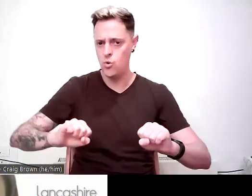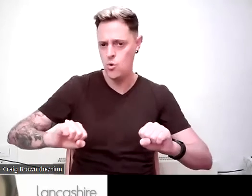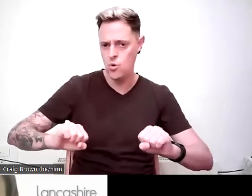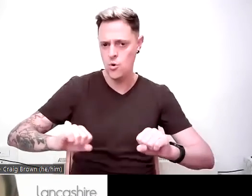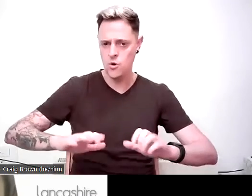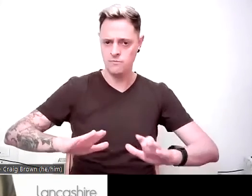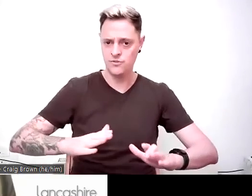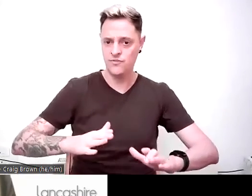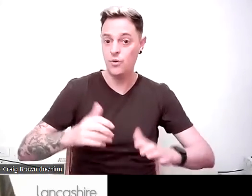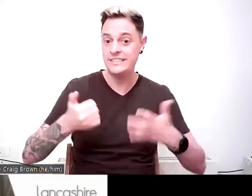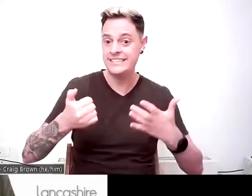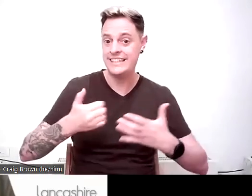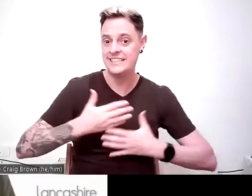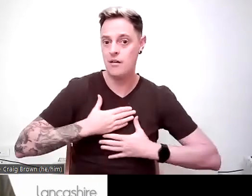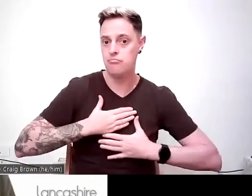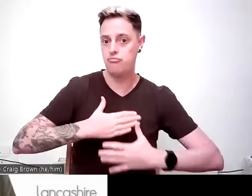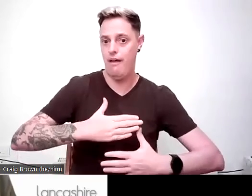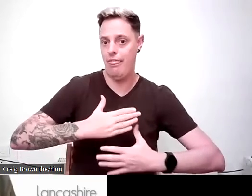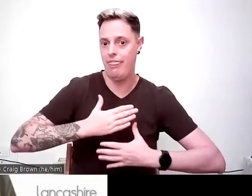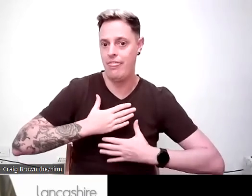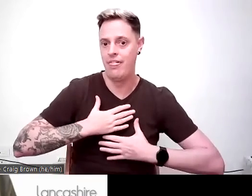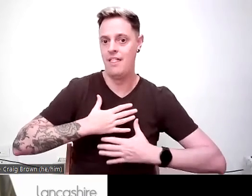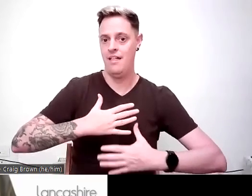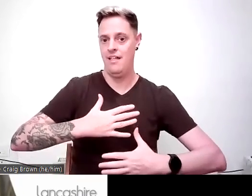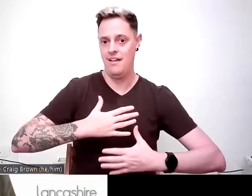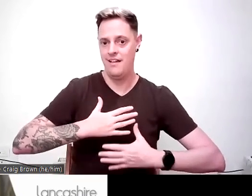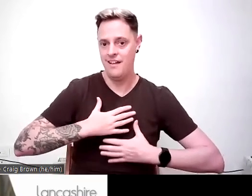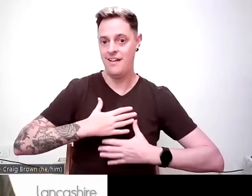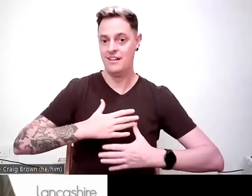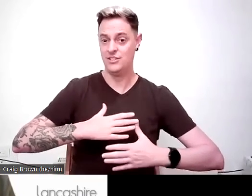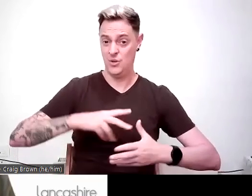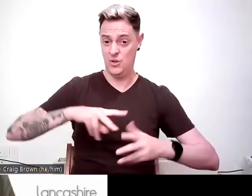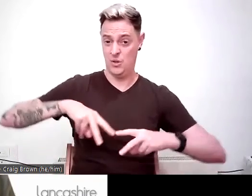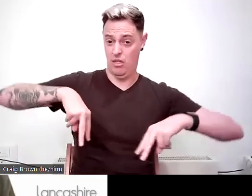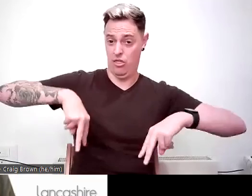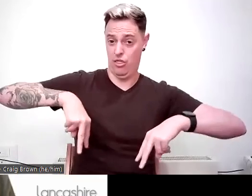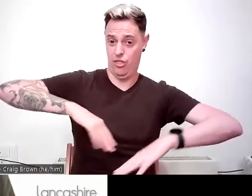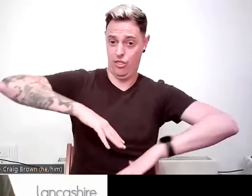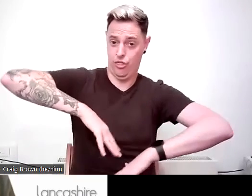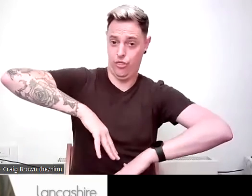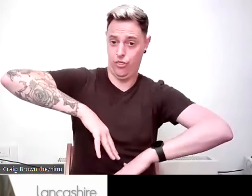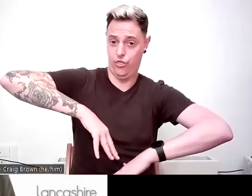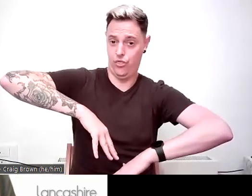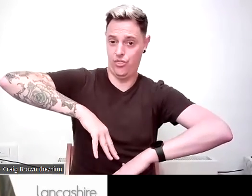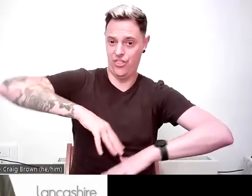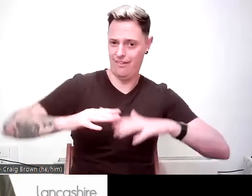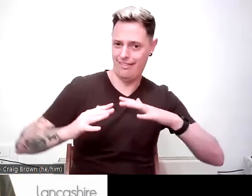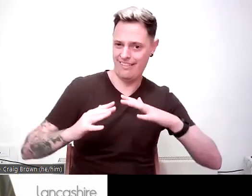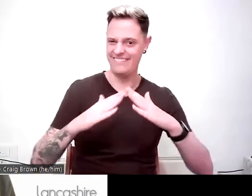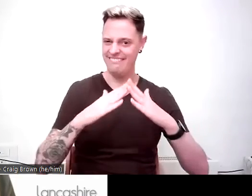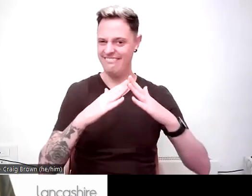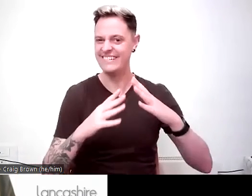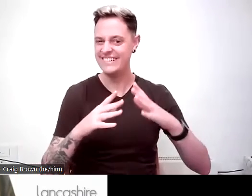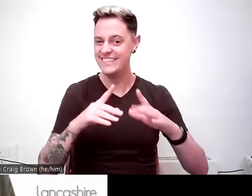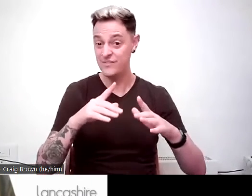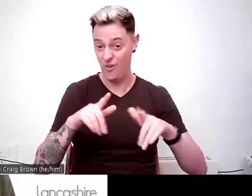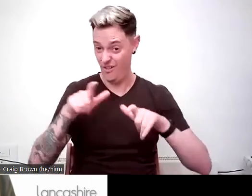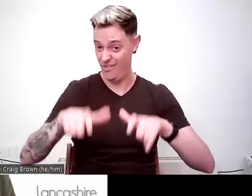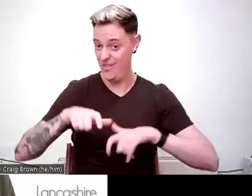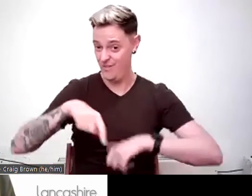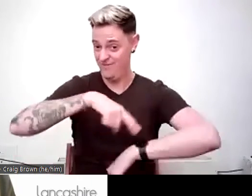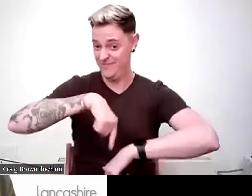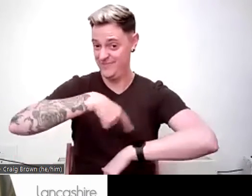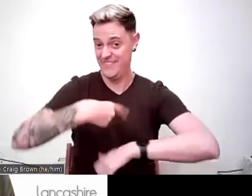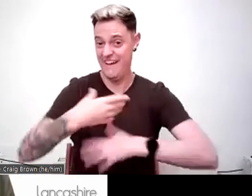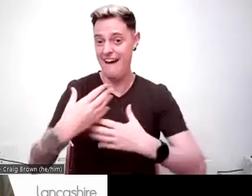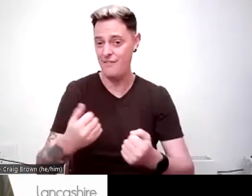6 breaths, so you are holding your body in a shape for some time, but as always in all of